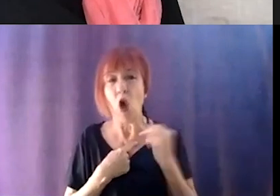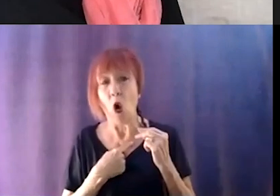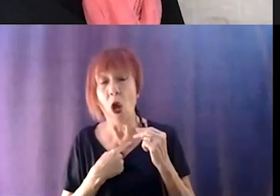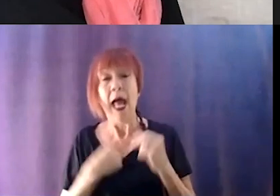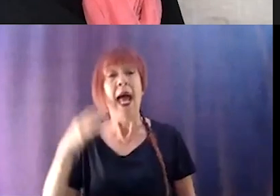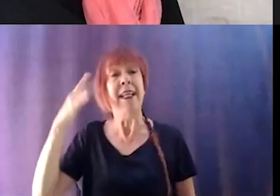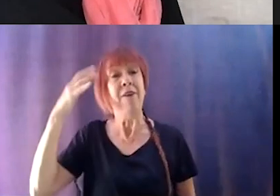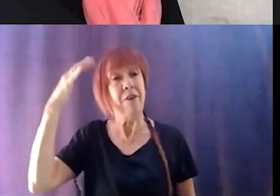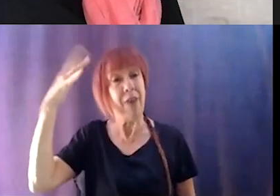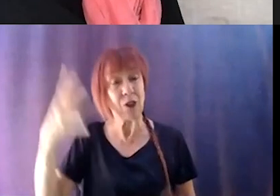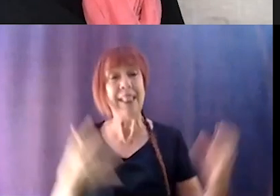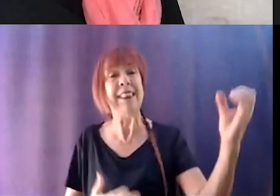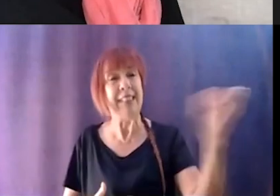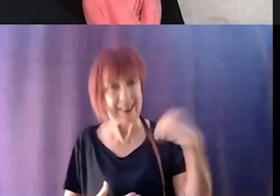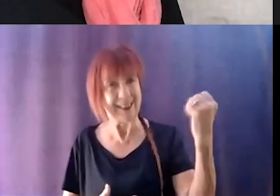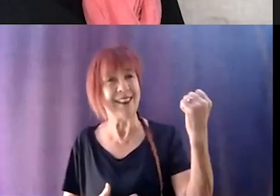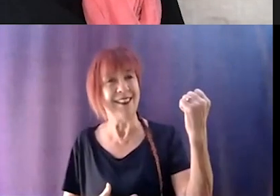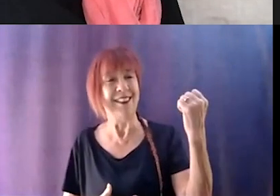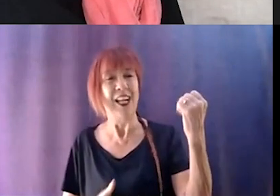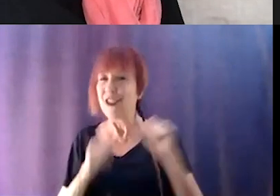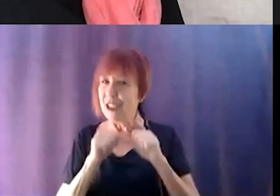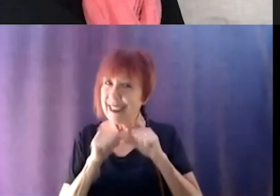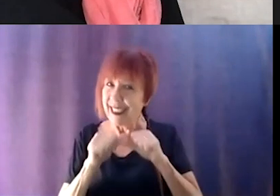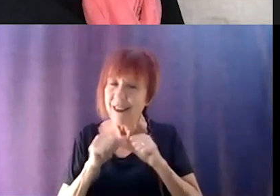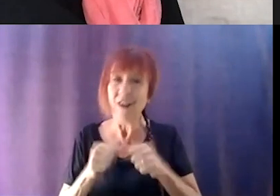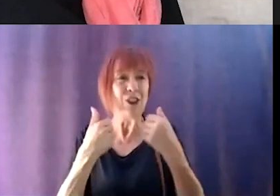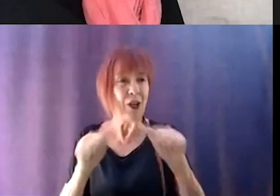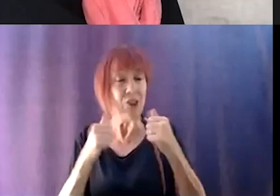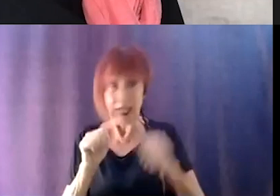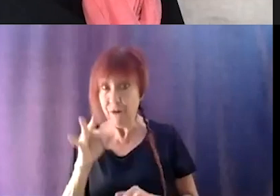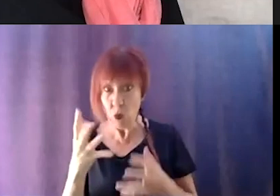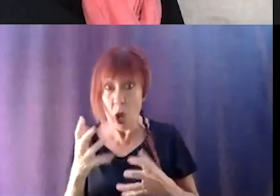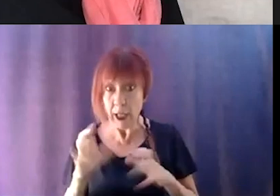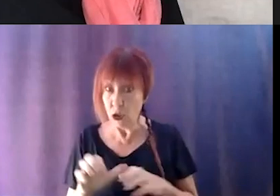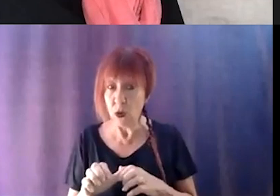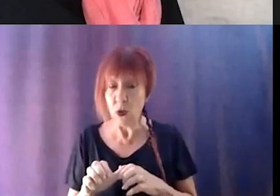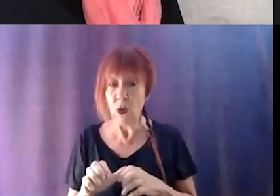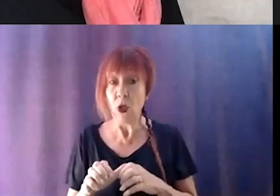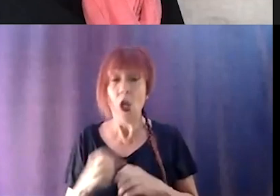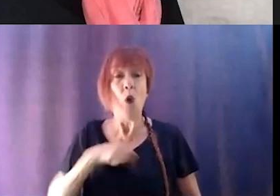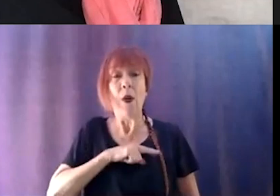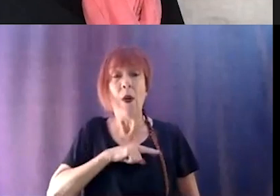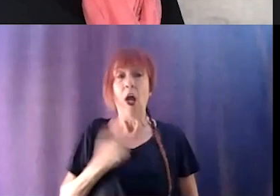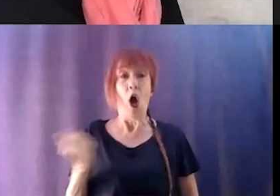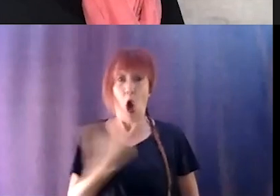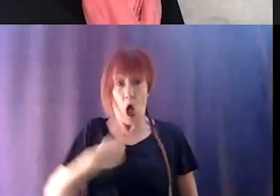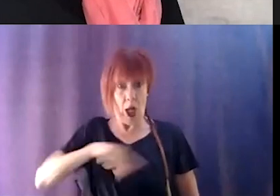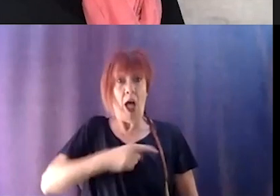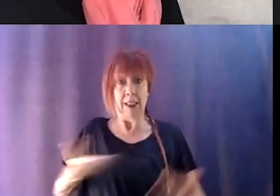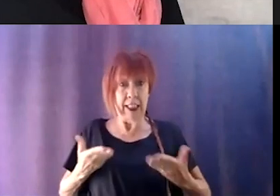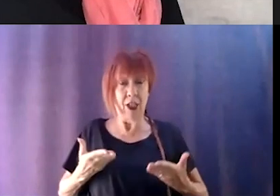get a yes. You will definitely get a yes eventually. Just keep going, keep trying. If this is something you want to do, we're all living proof that it's possible at every